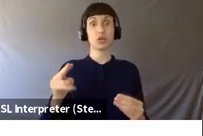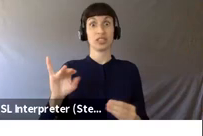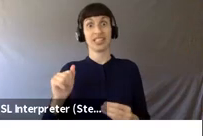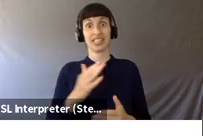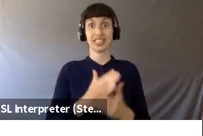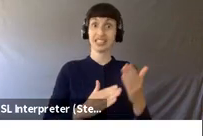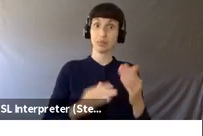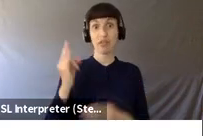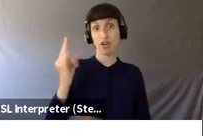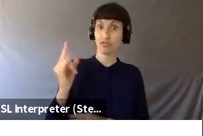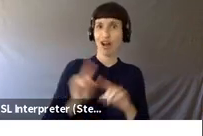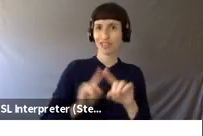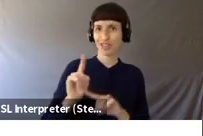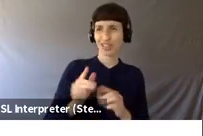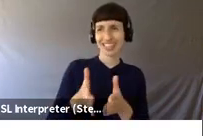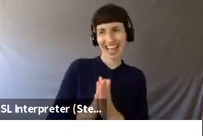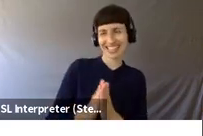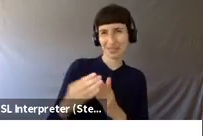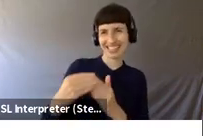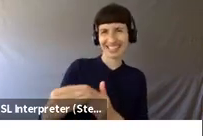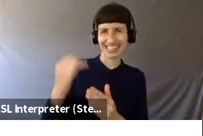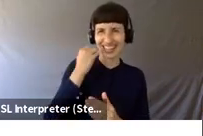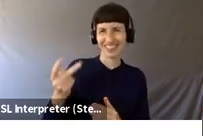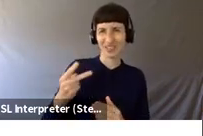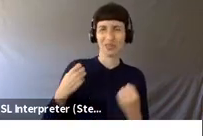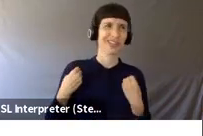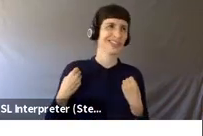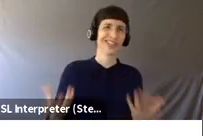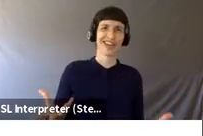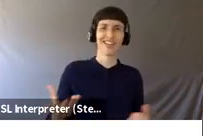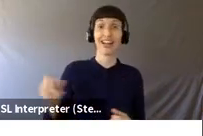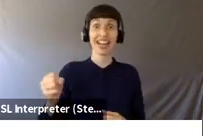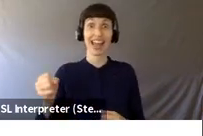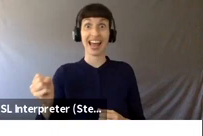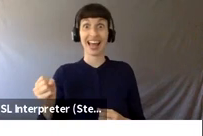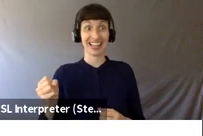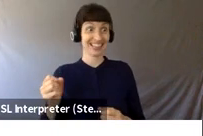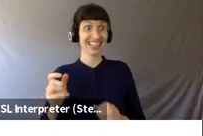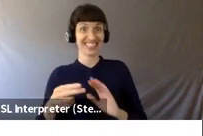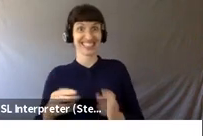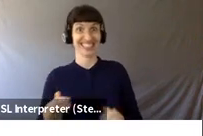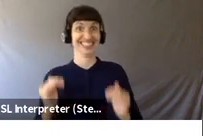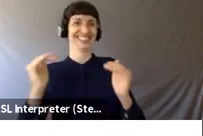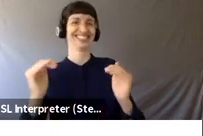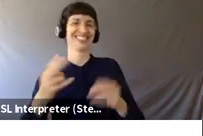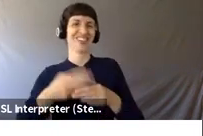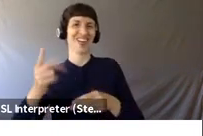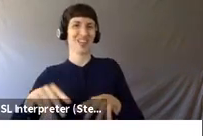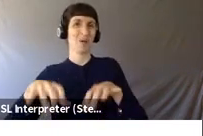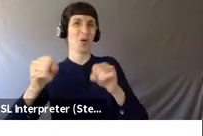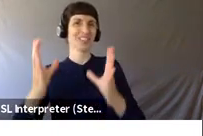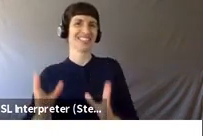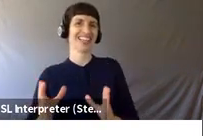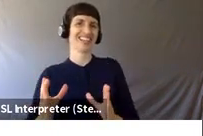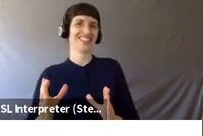of the session if we're feeling a little tired. Yeah, we could upgrade them as hosts right now. Okay, I'm going to end